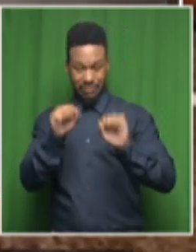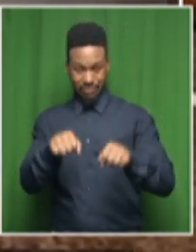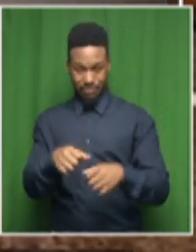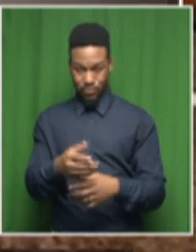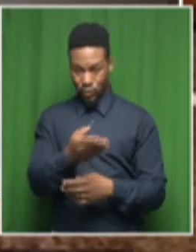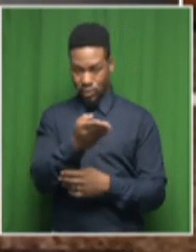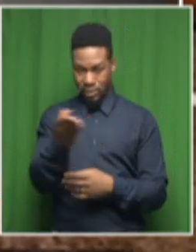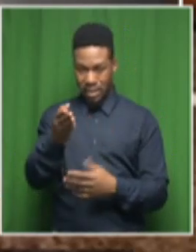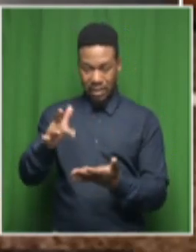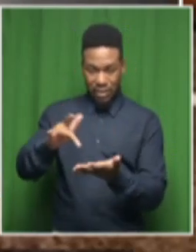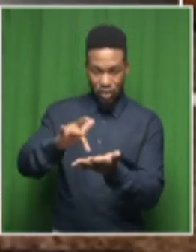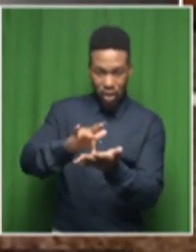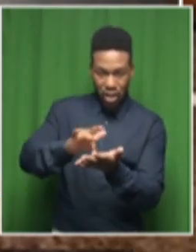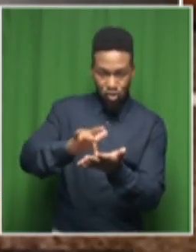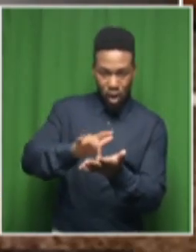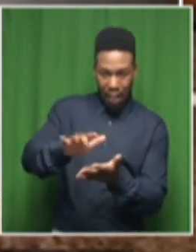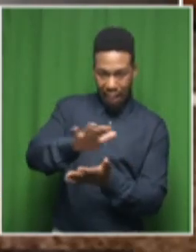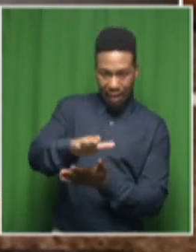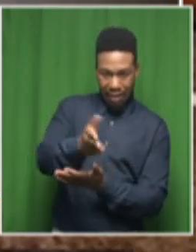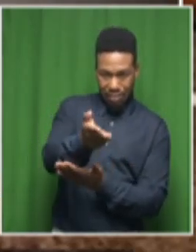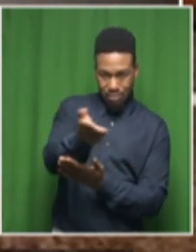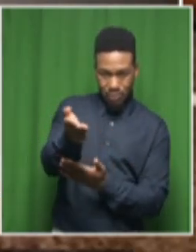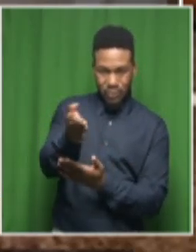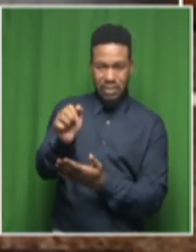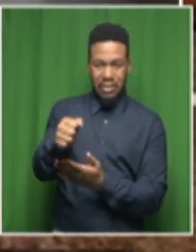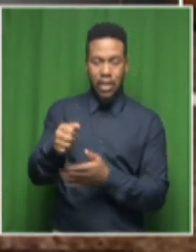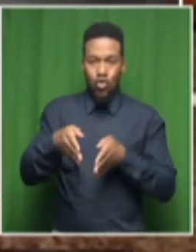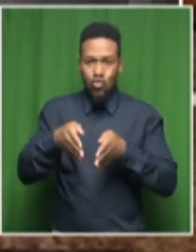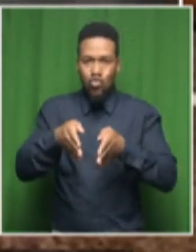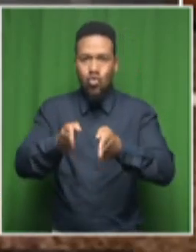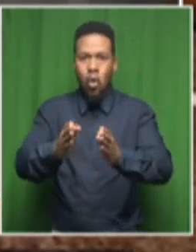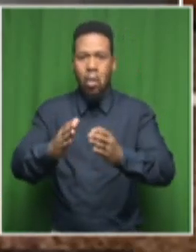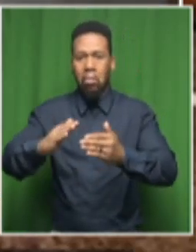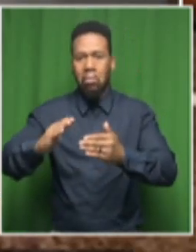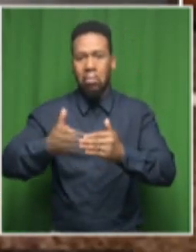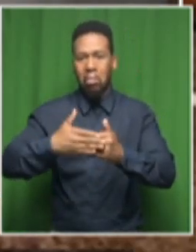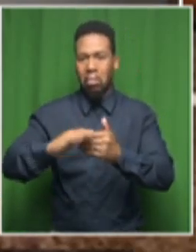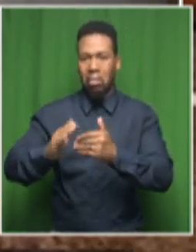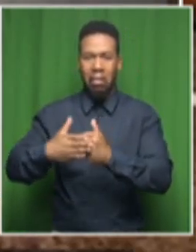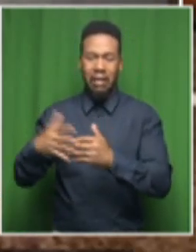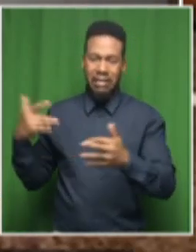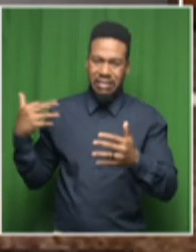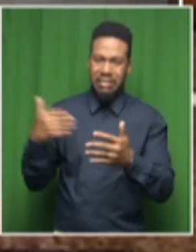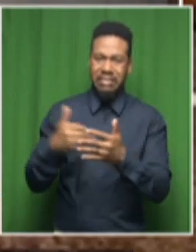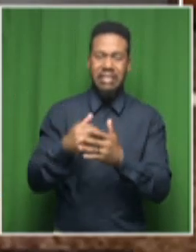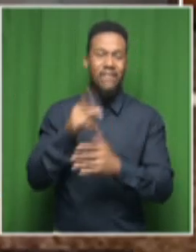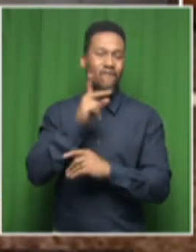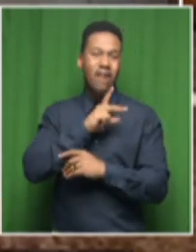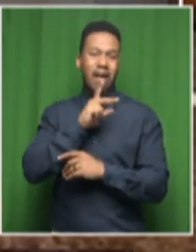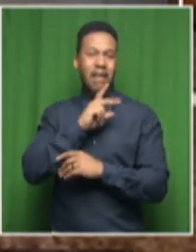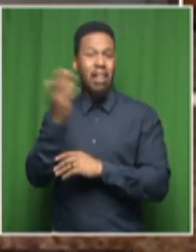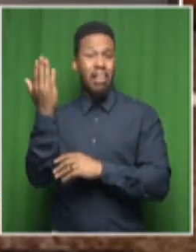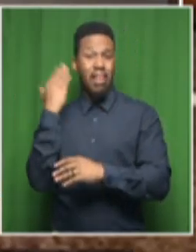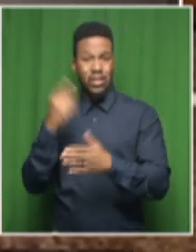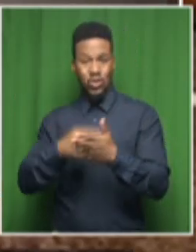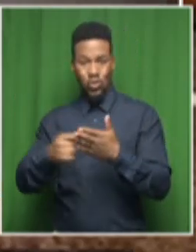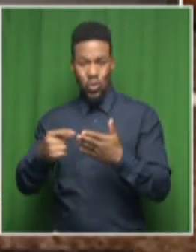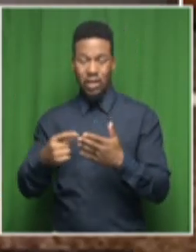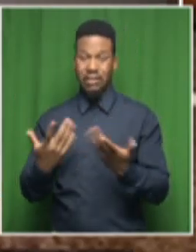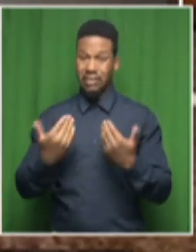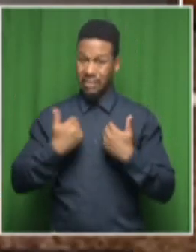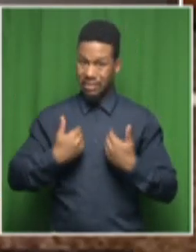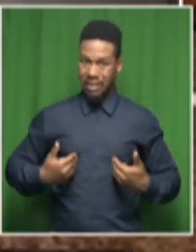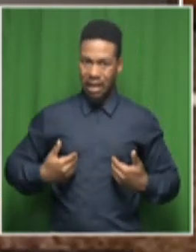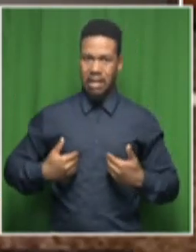central Ladysmith area. There have been plenty of road closures in the town since Friday of last week. They intensified on Sunday into Monday. Thankfully,